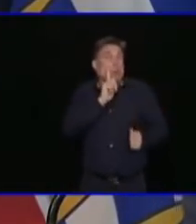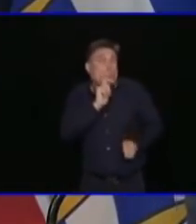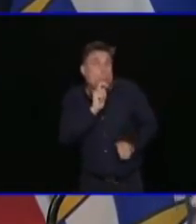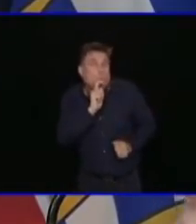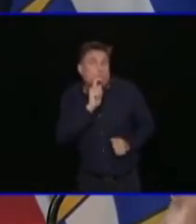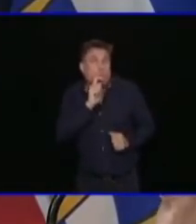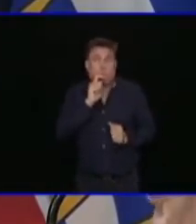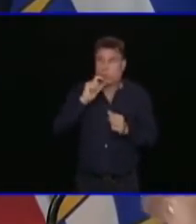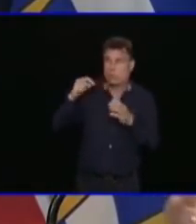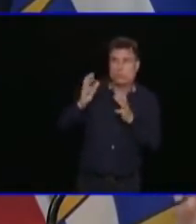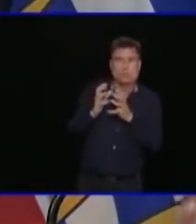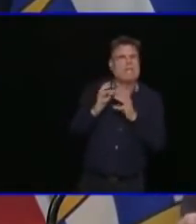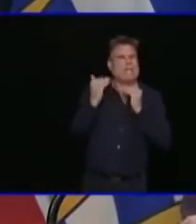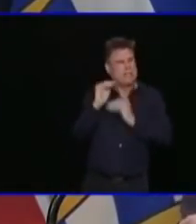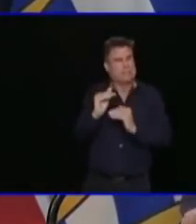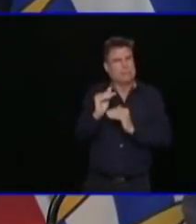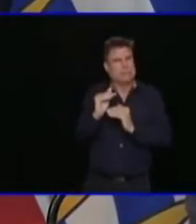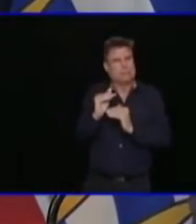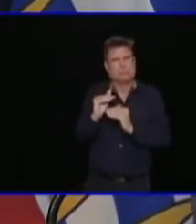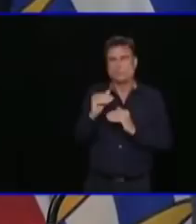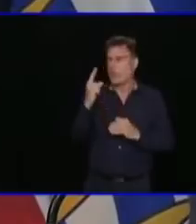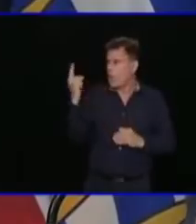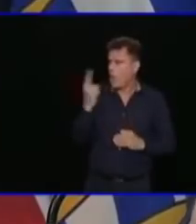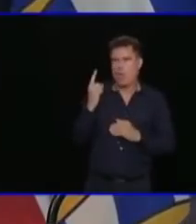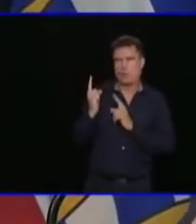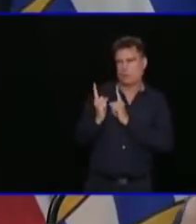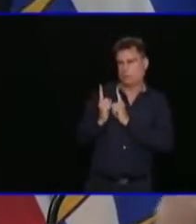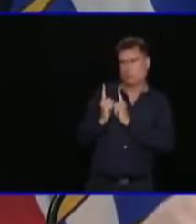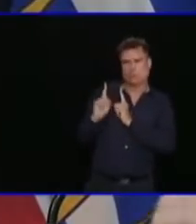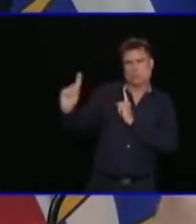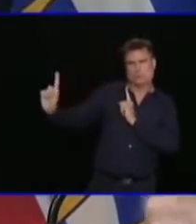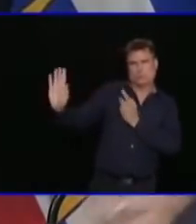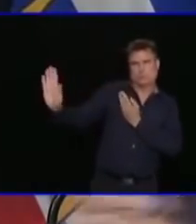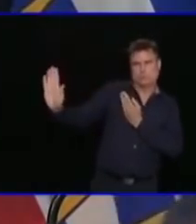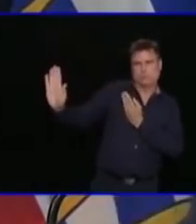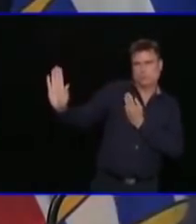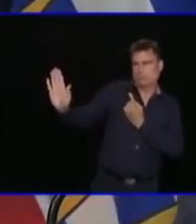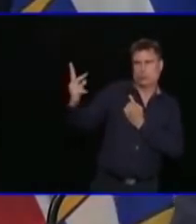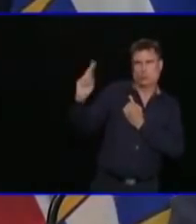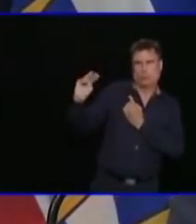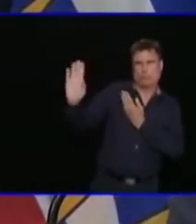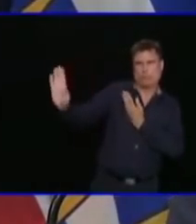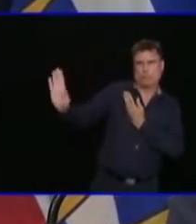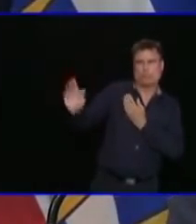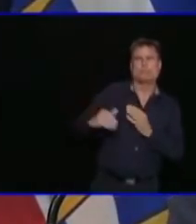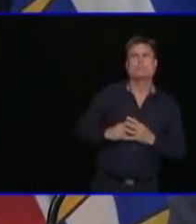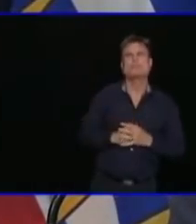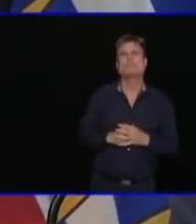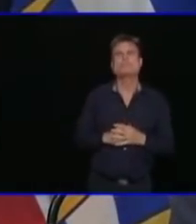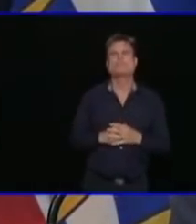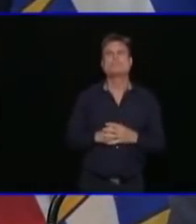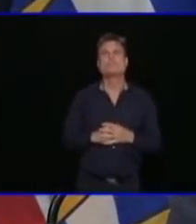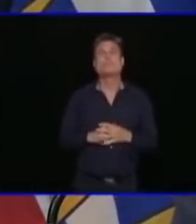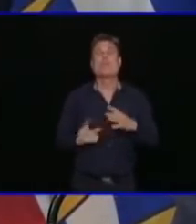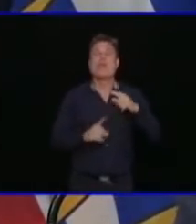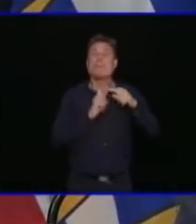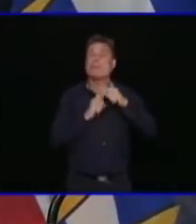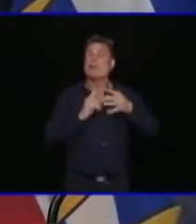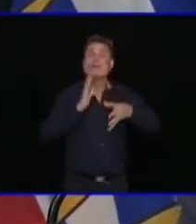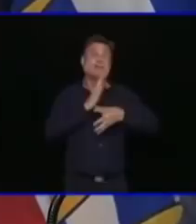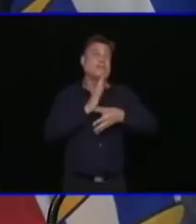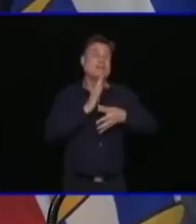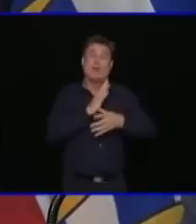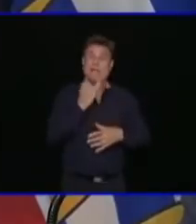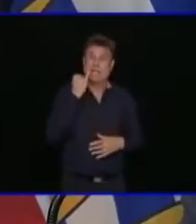distance, making sure that we have our numbers small, and if people do get sick, making sure we can find them quickly. We know